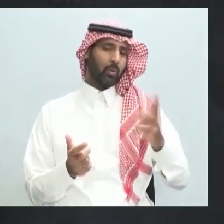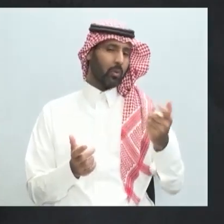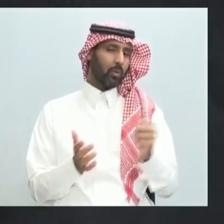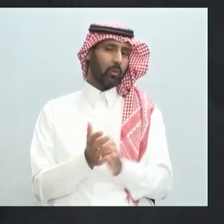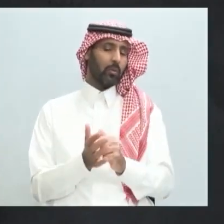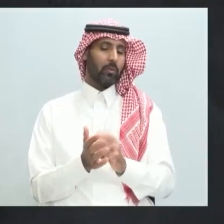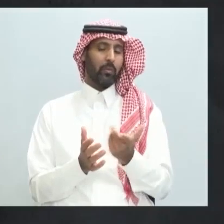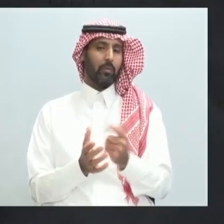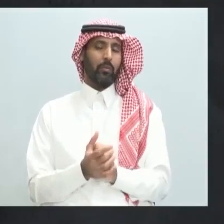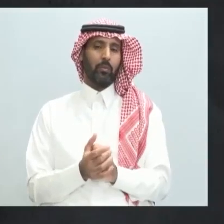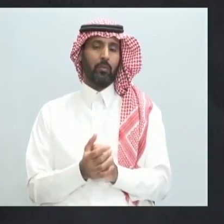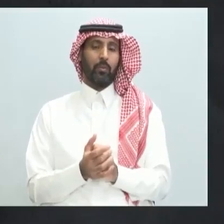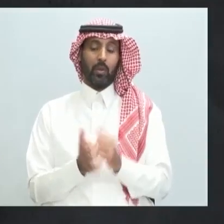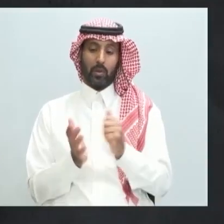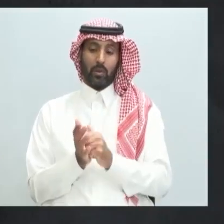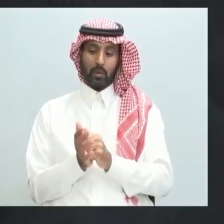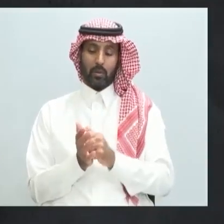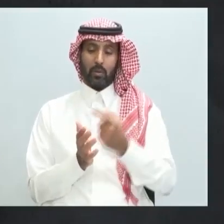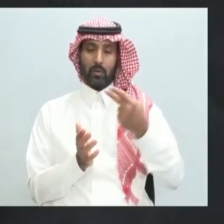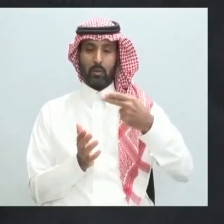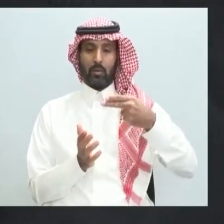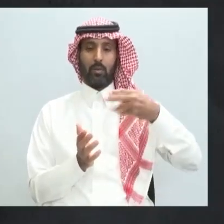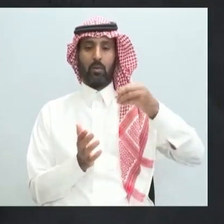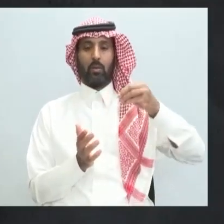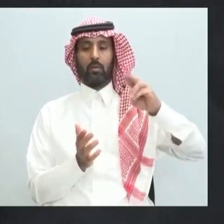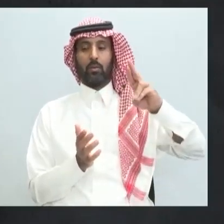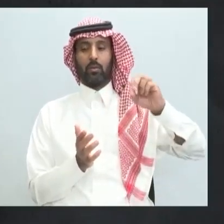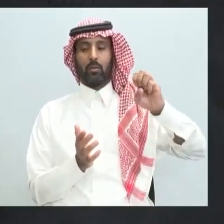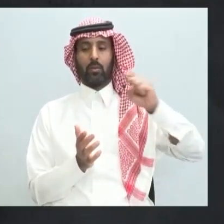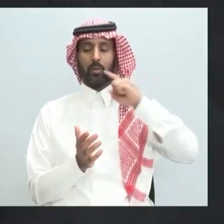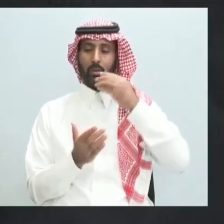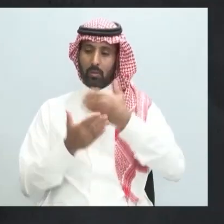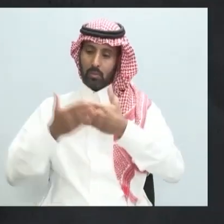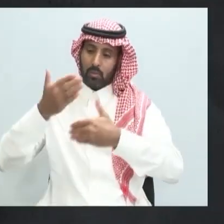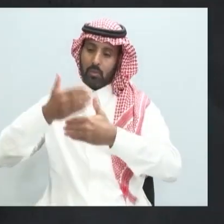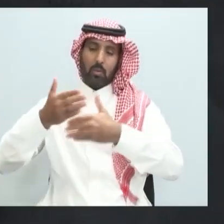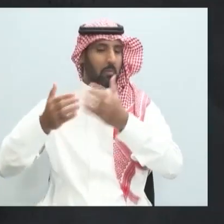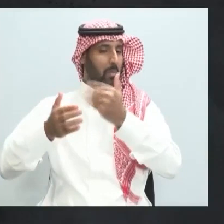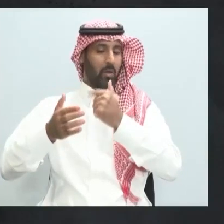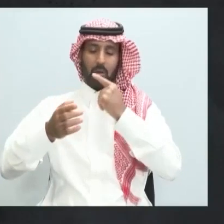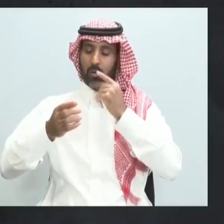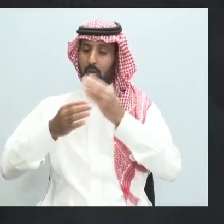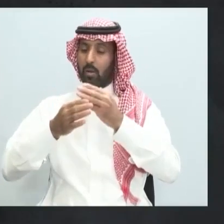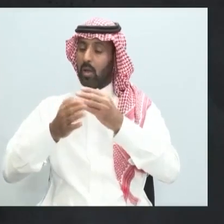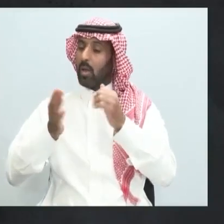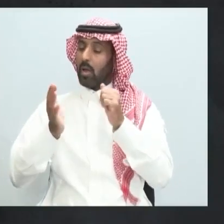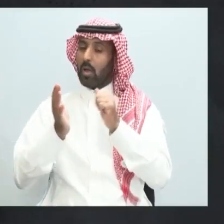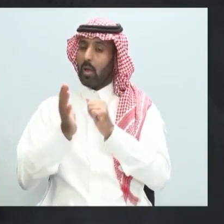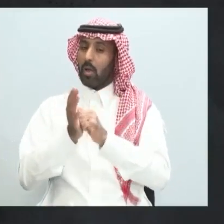that a house is just a house. It's just bricks and stones and mortar. But a home